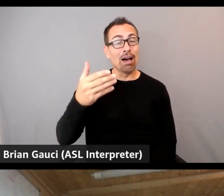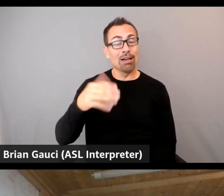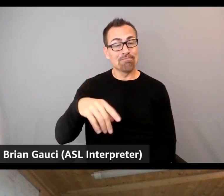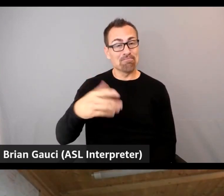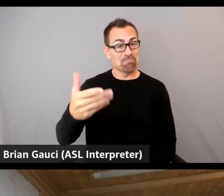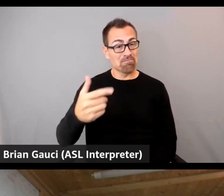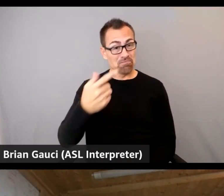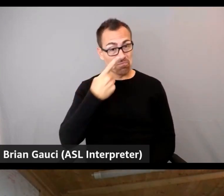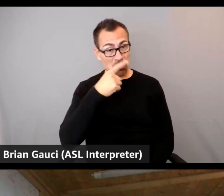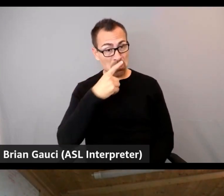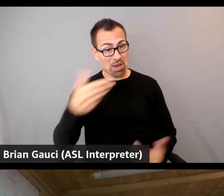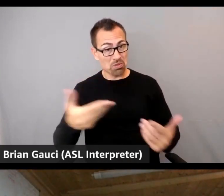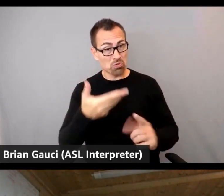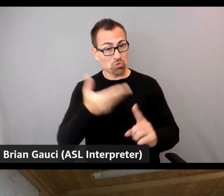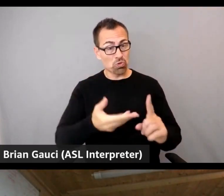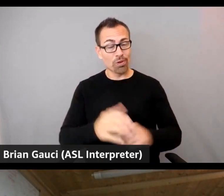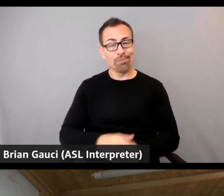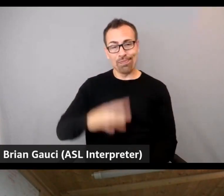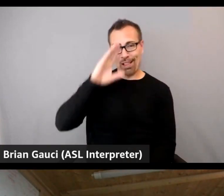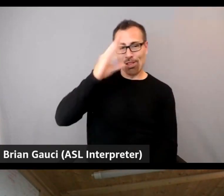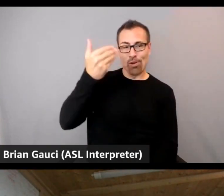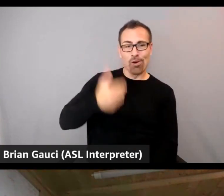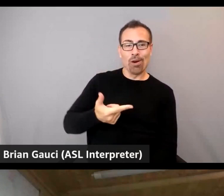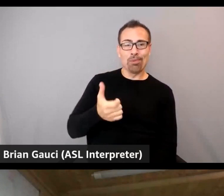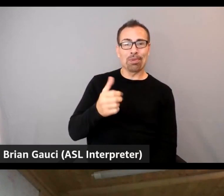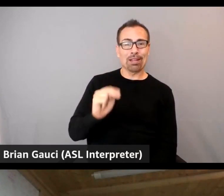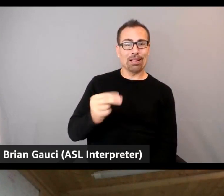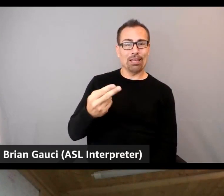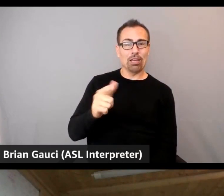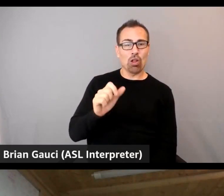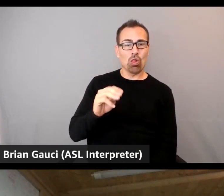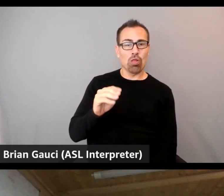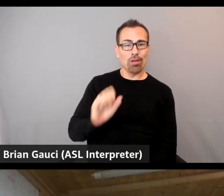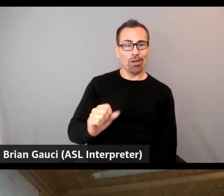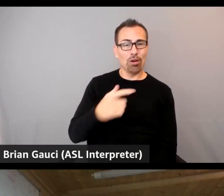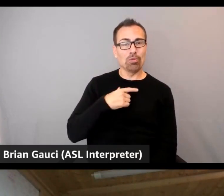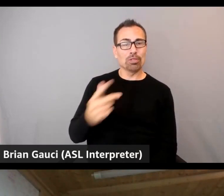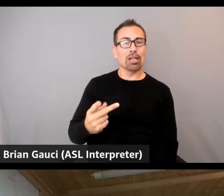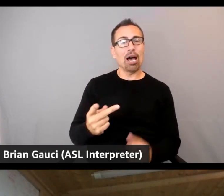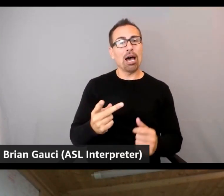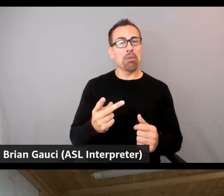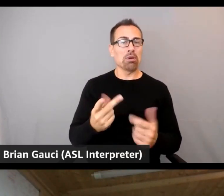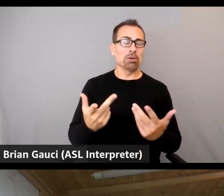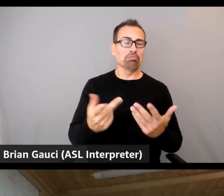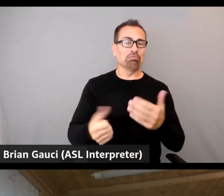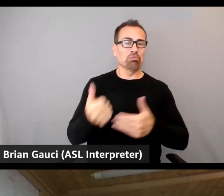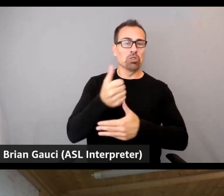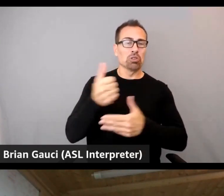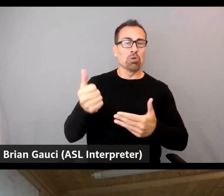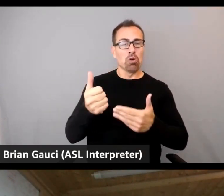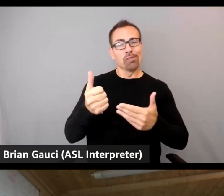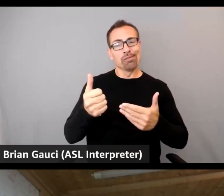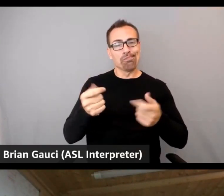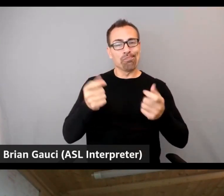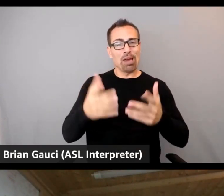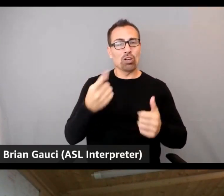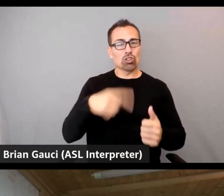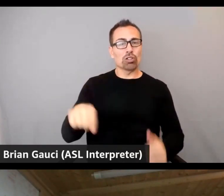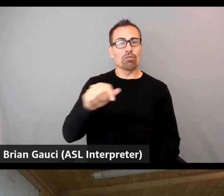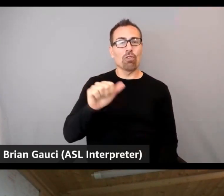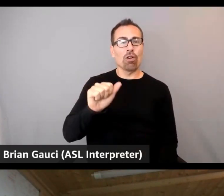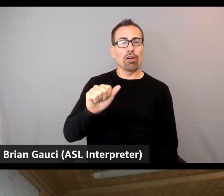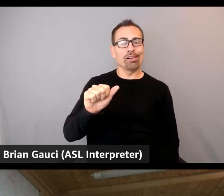a principal product manager at Amazon Simple Email Service, so Amazon SES. So SES